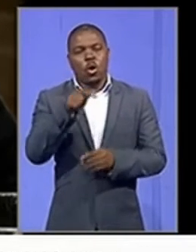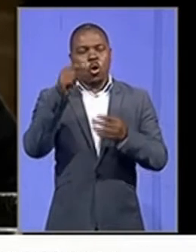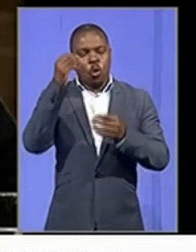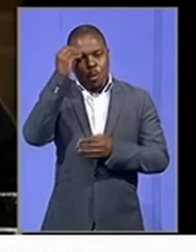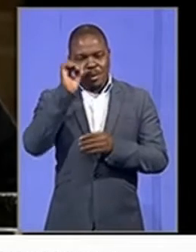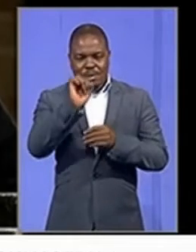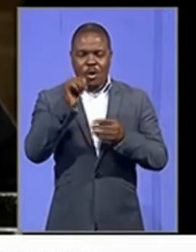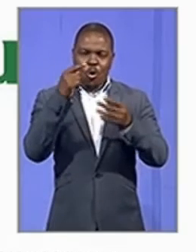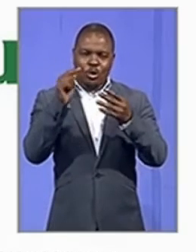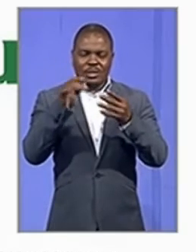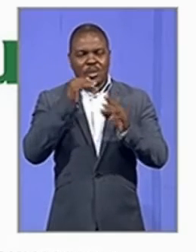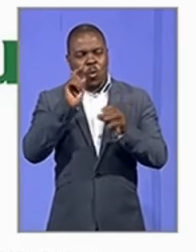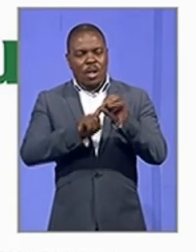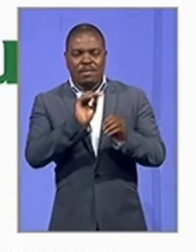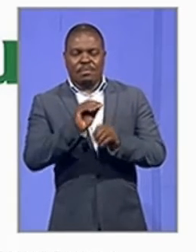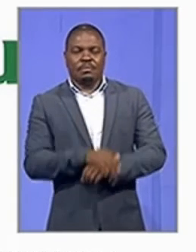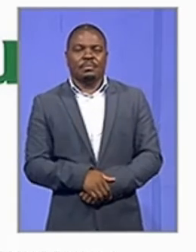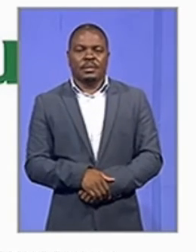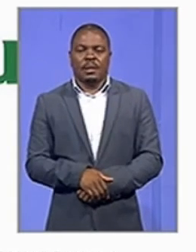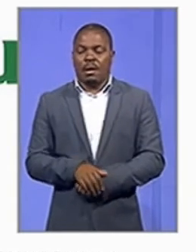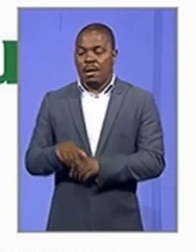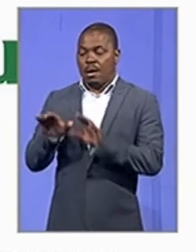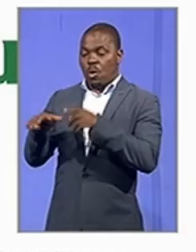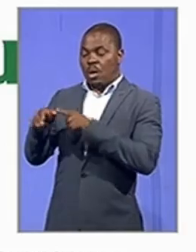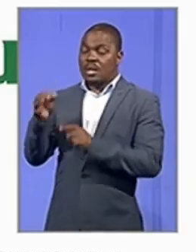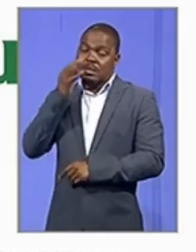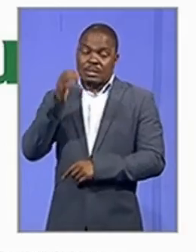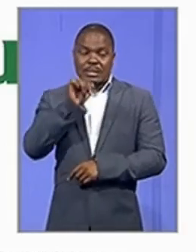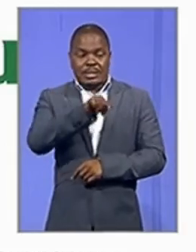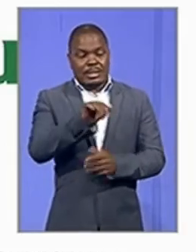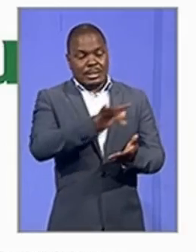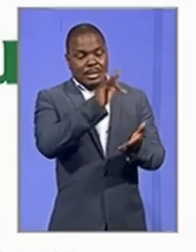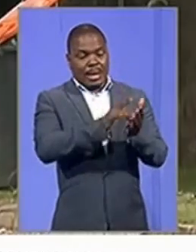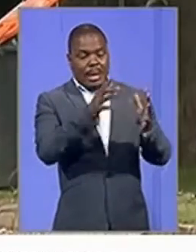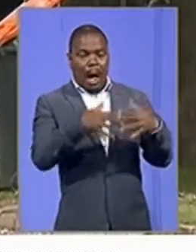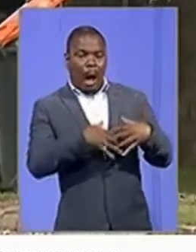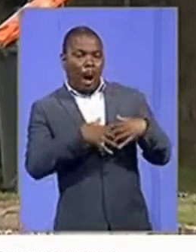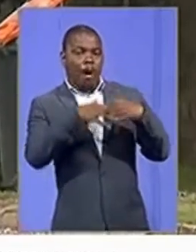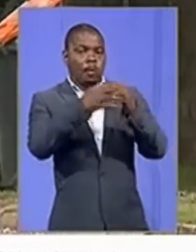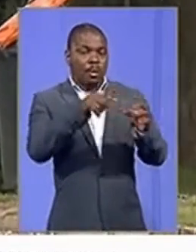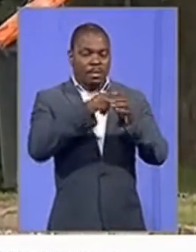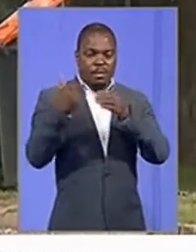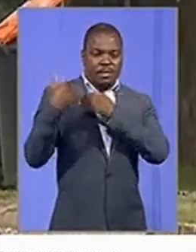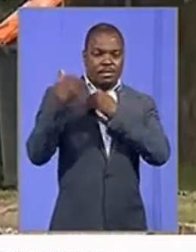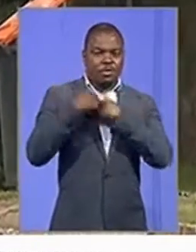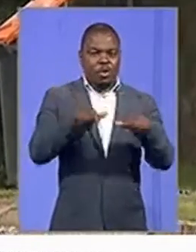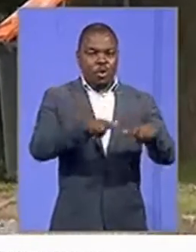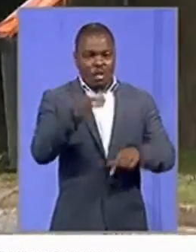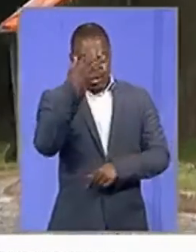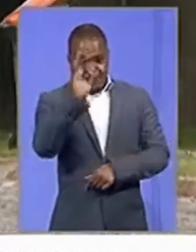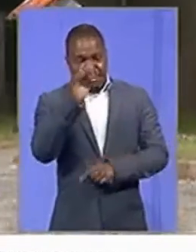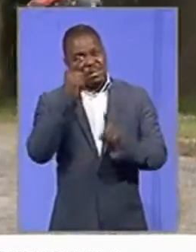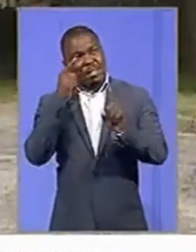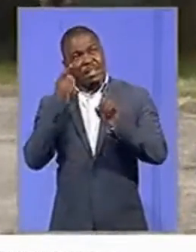opinions. AfriForum ya re setheo se se sa tswang go thankgololwa sa dipusoselegae se ikaelela